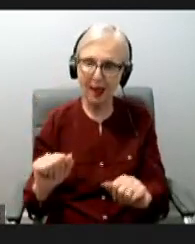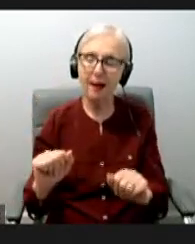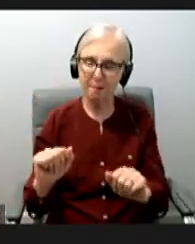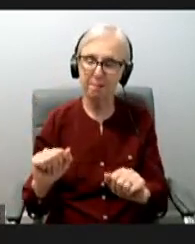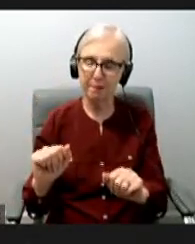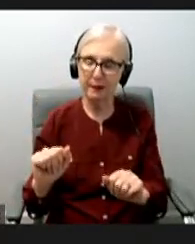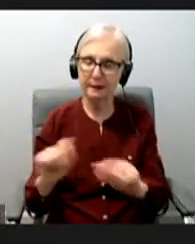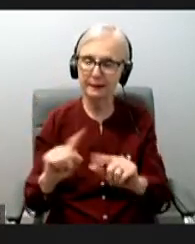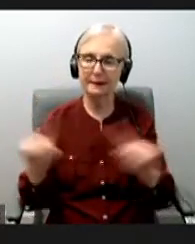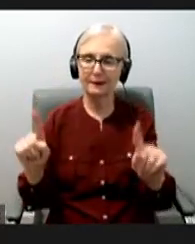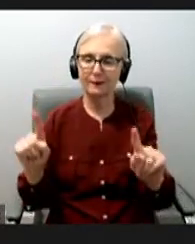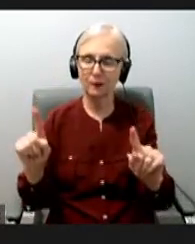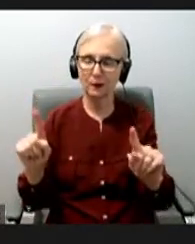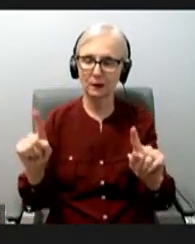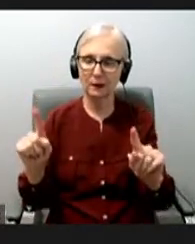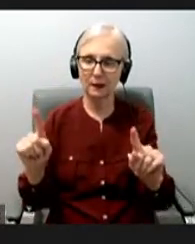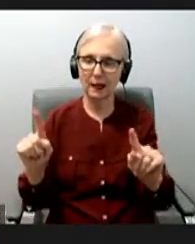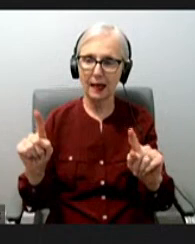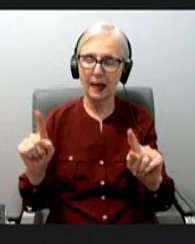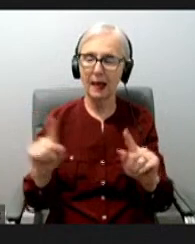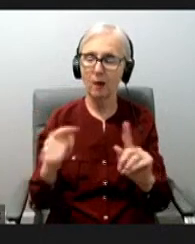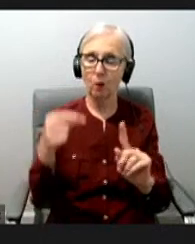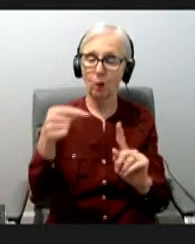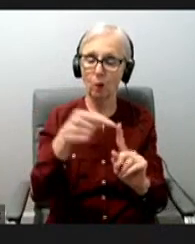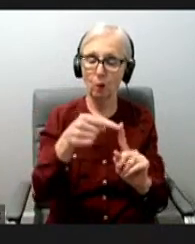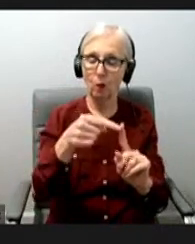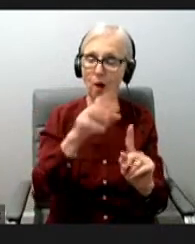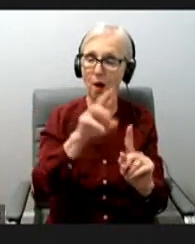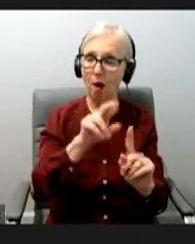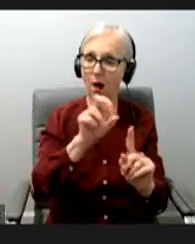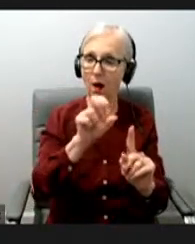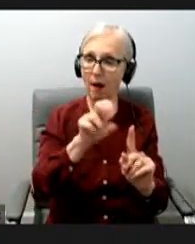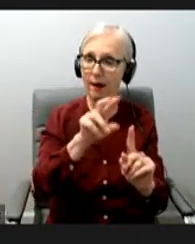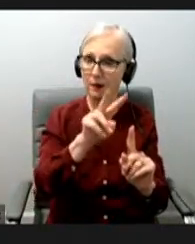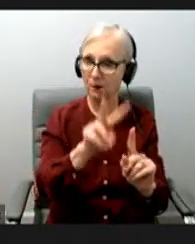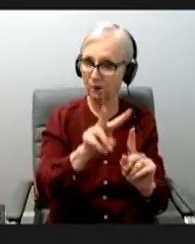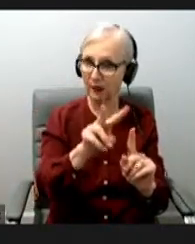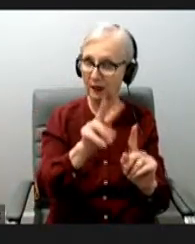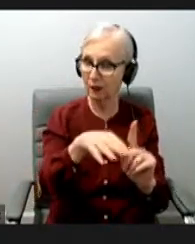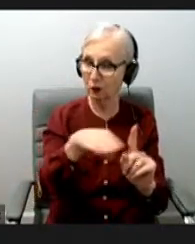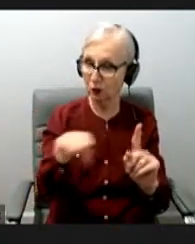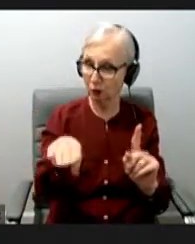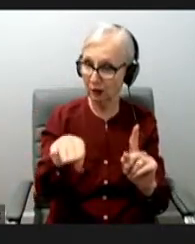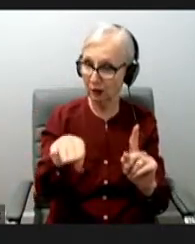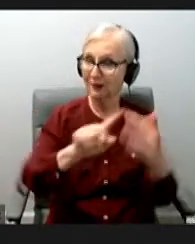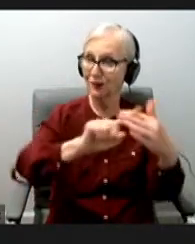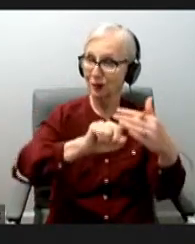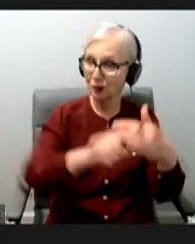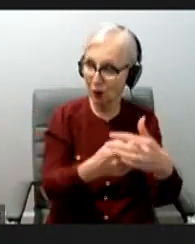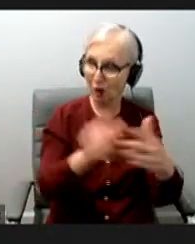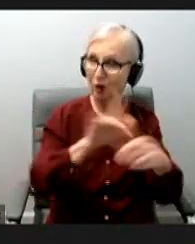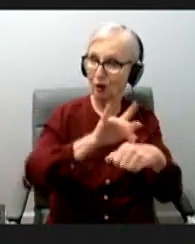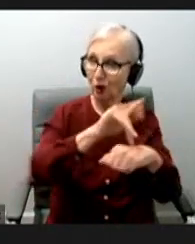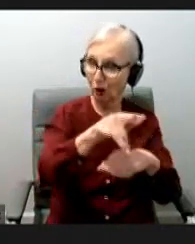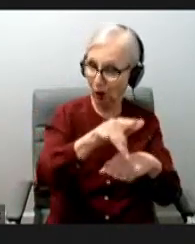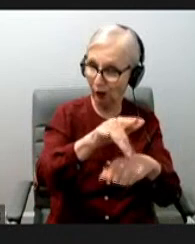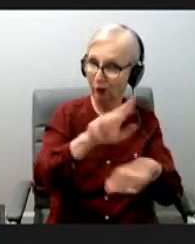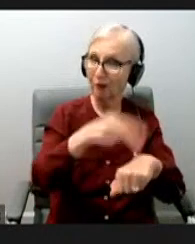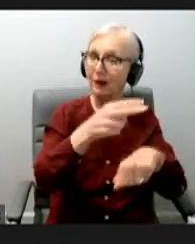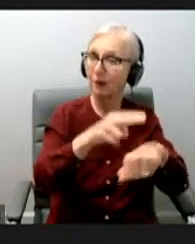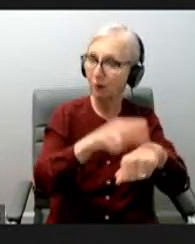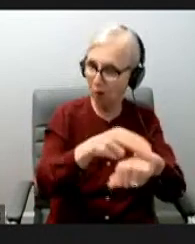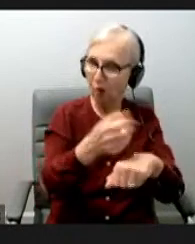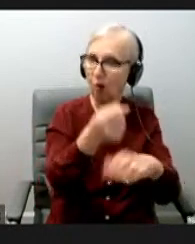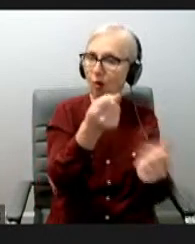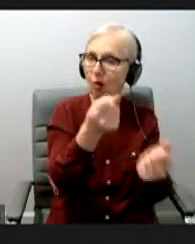have an example of another respiratory virus, the RSV virus, that has emerged earlier than usual and has caused